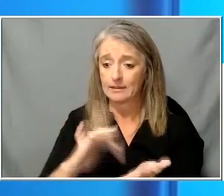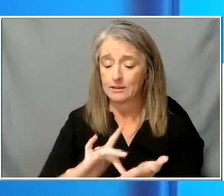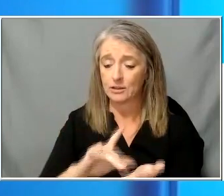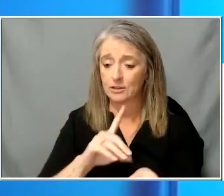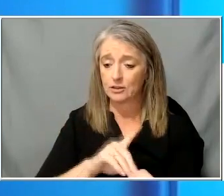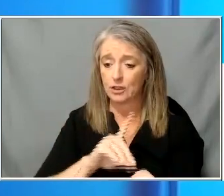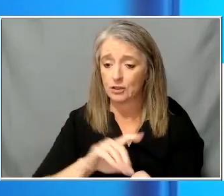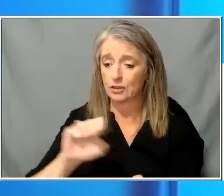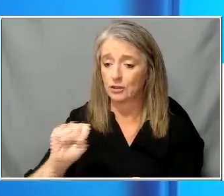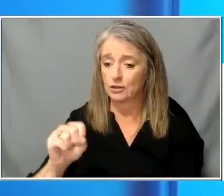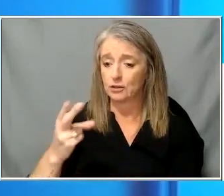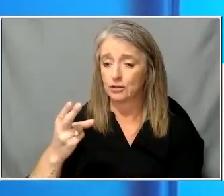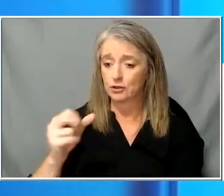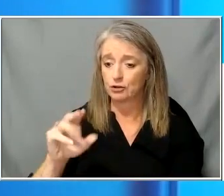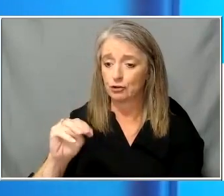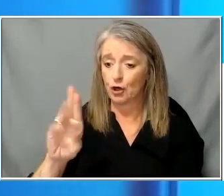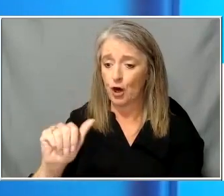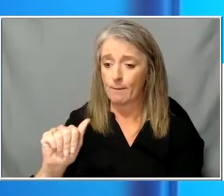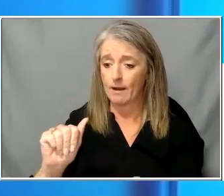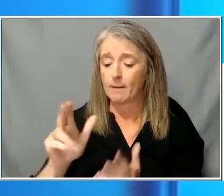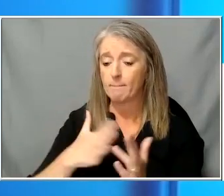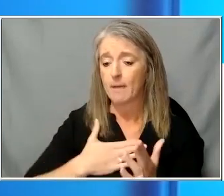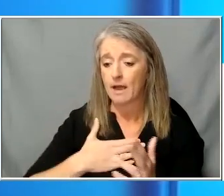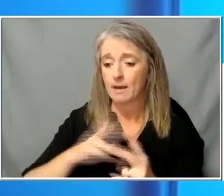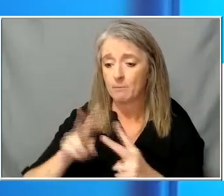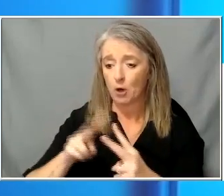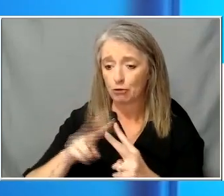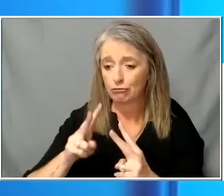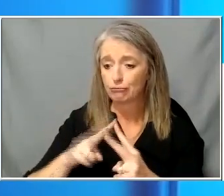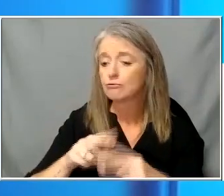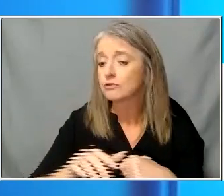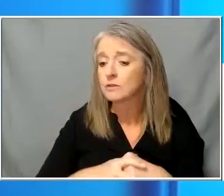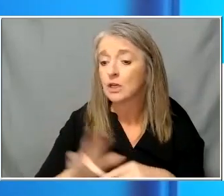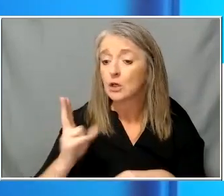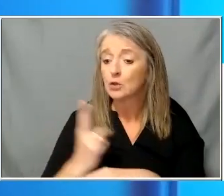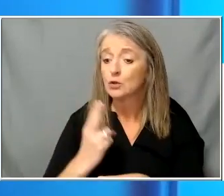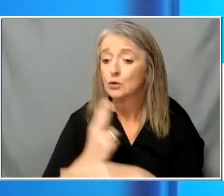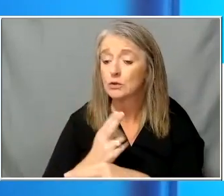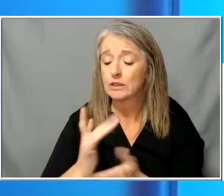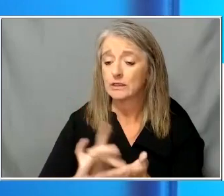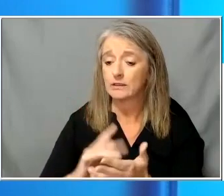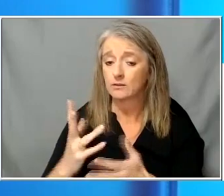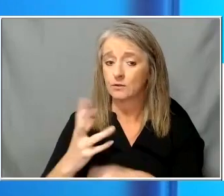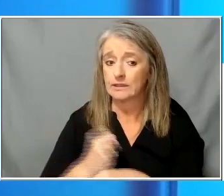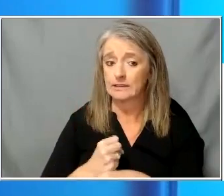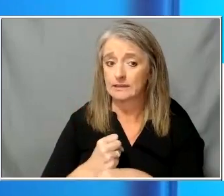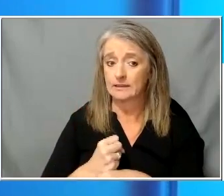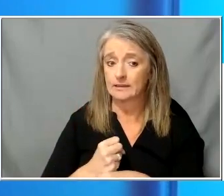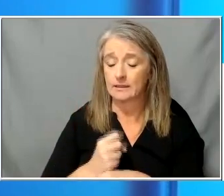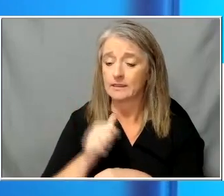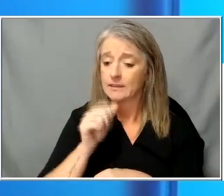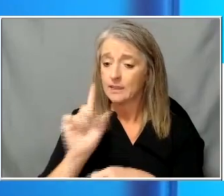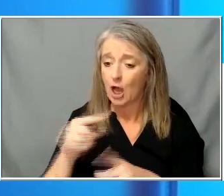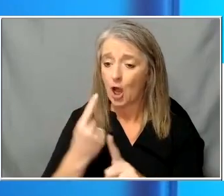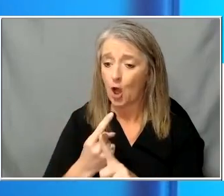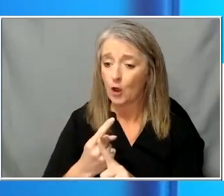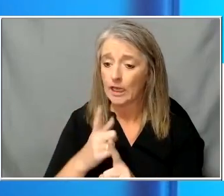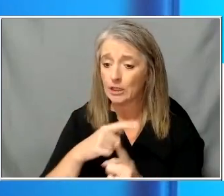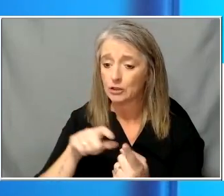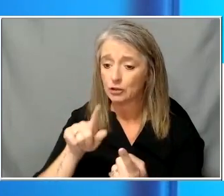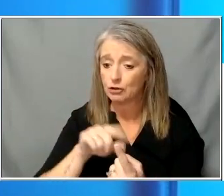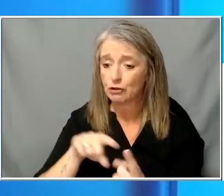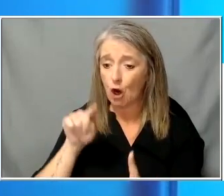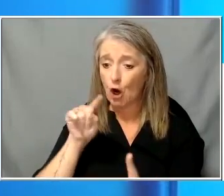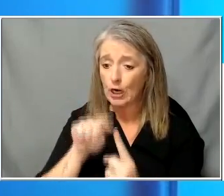Sharma, that she mentioned. And she's using, in the trial, she's receiving not only a targeted medication, which are the